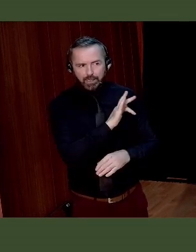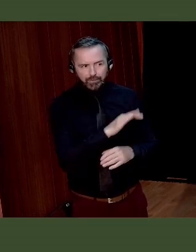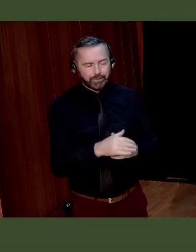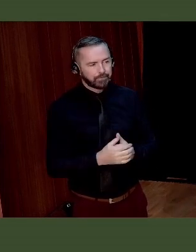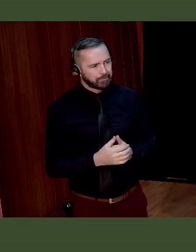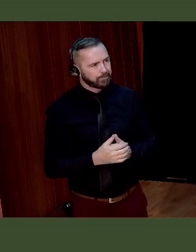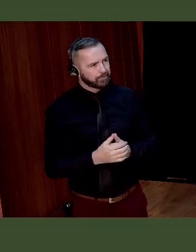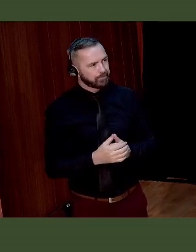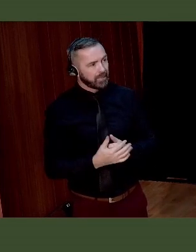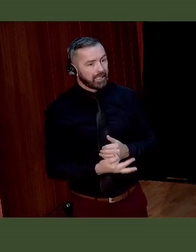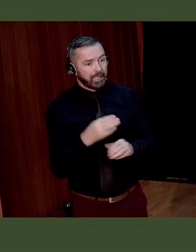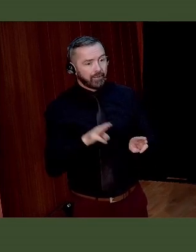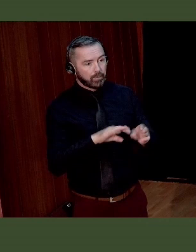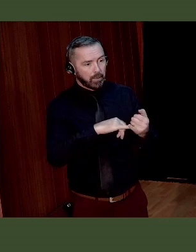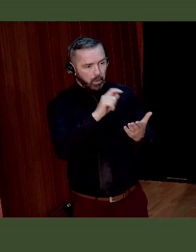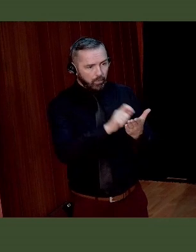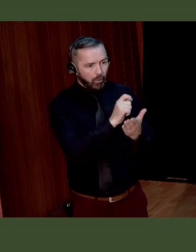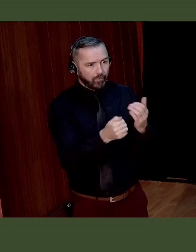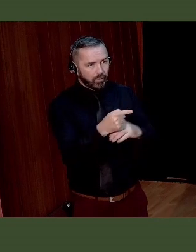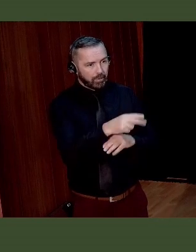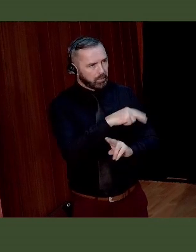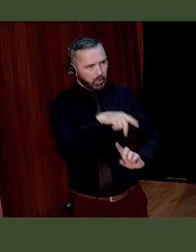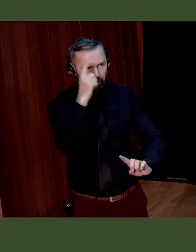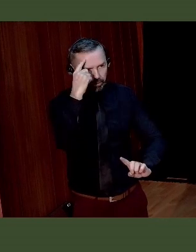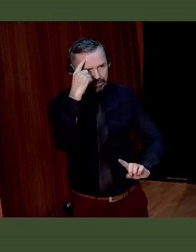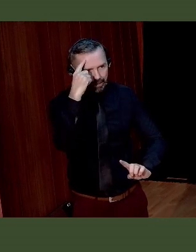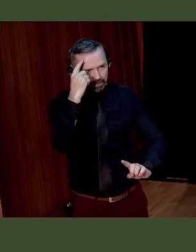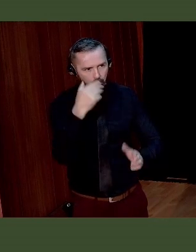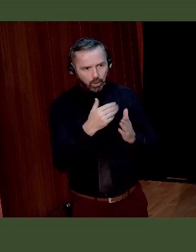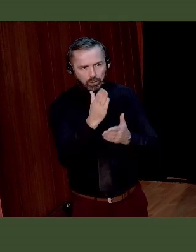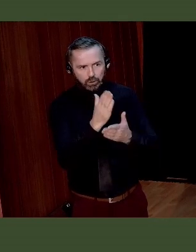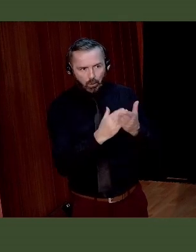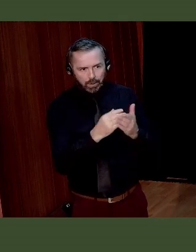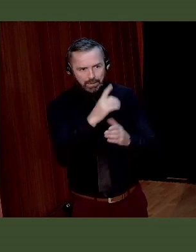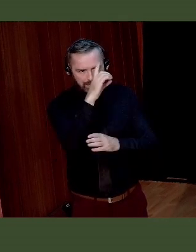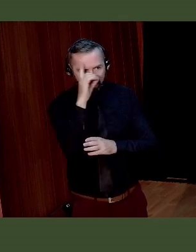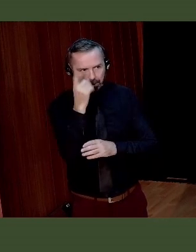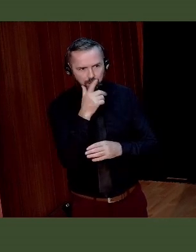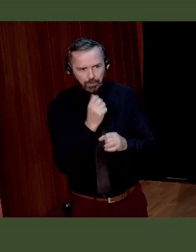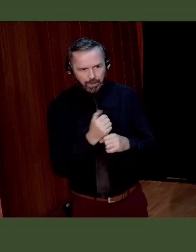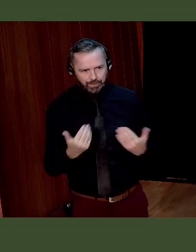themselves. If the people who voted for them didn't understand what some of the deputies were saying,